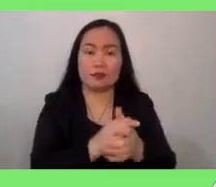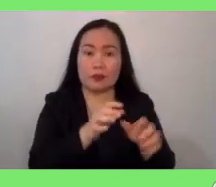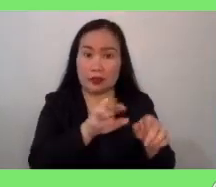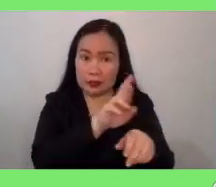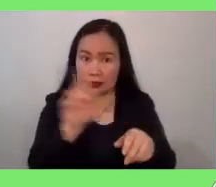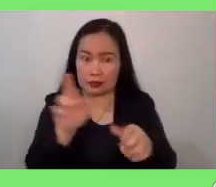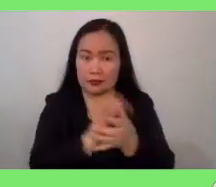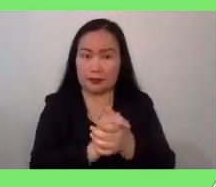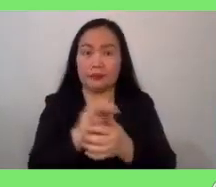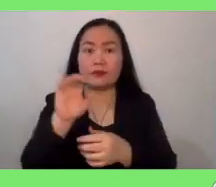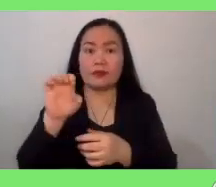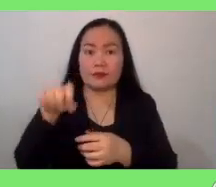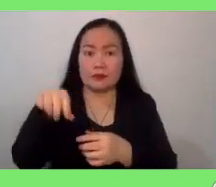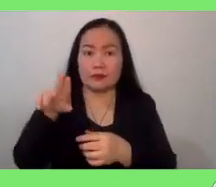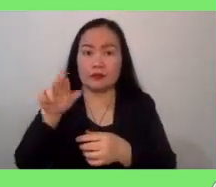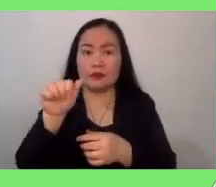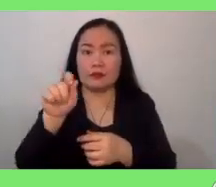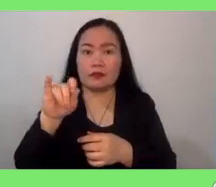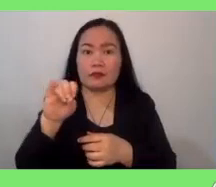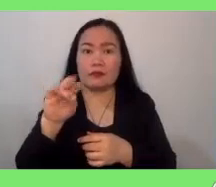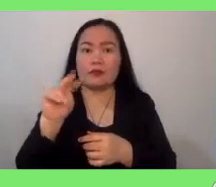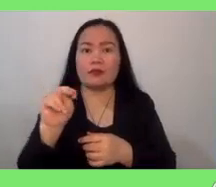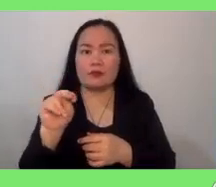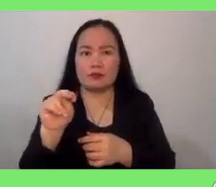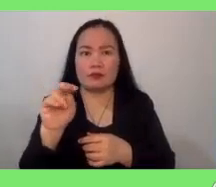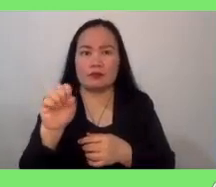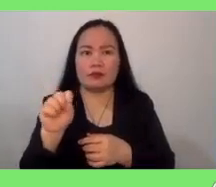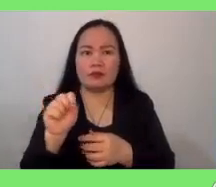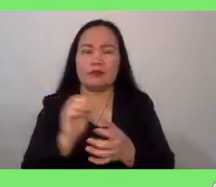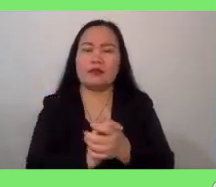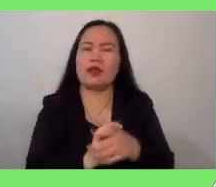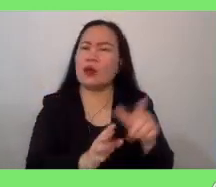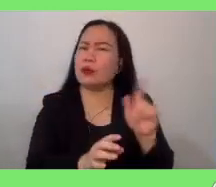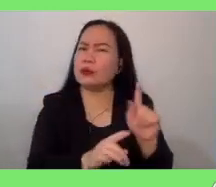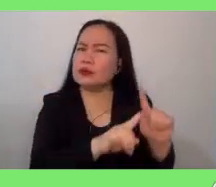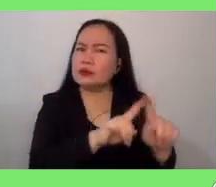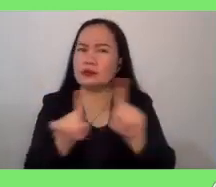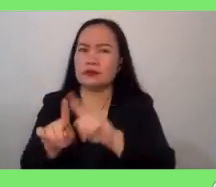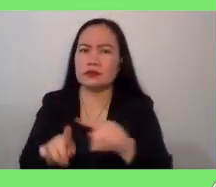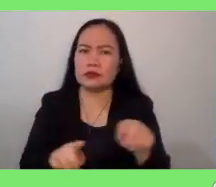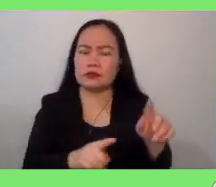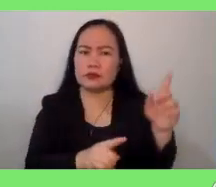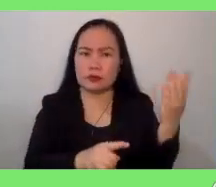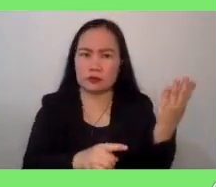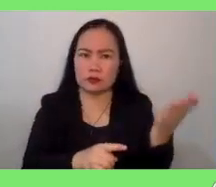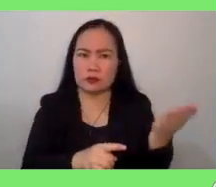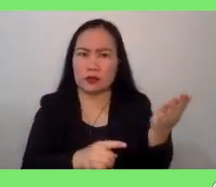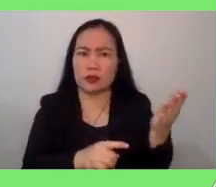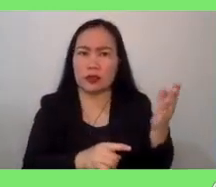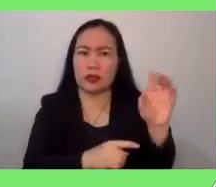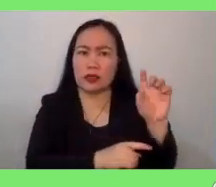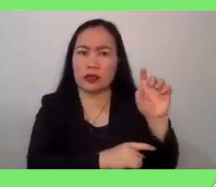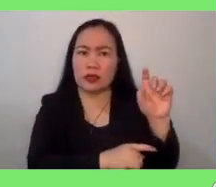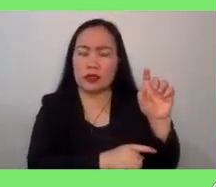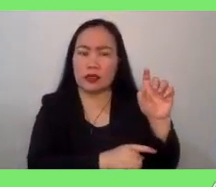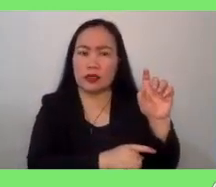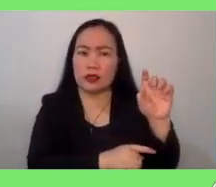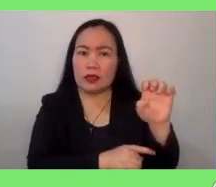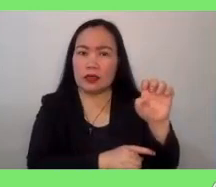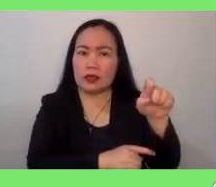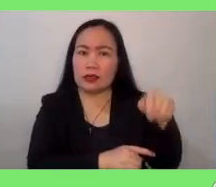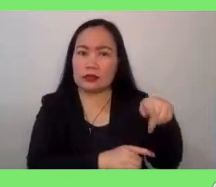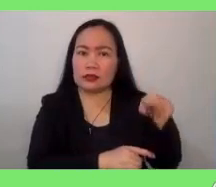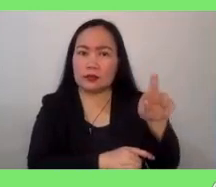all equations. So, what is the difference between expression and equation? Paano